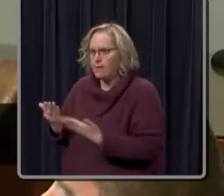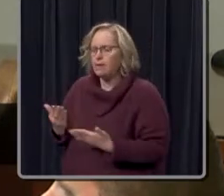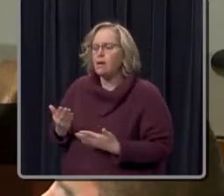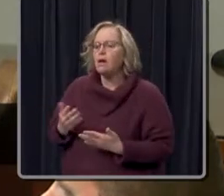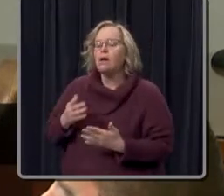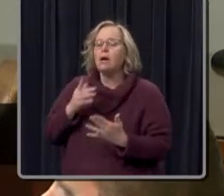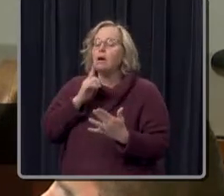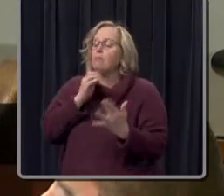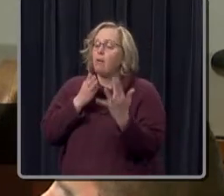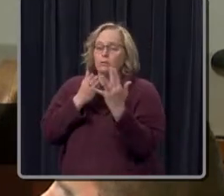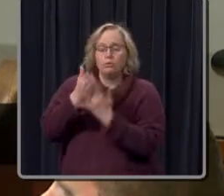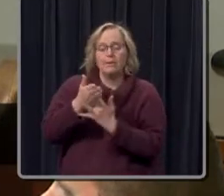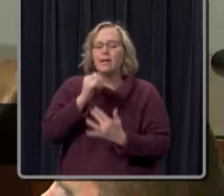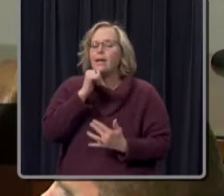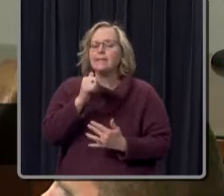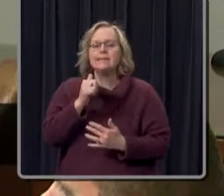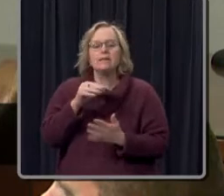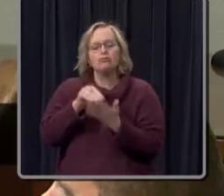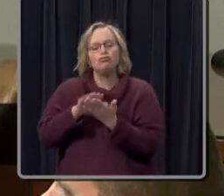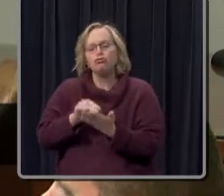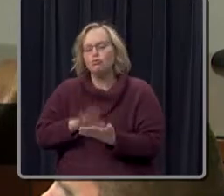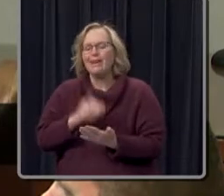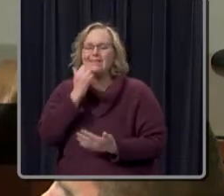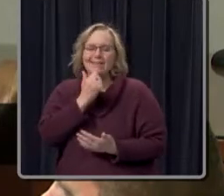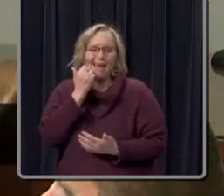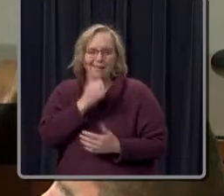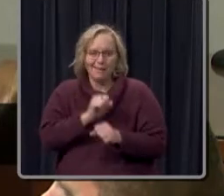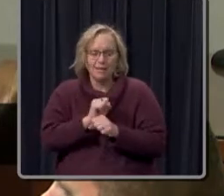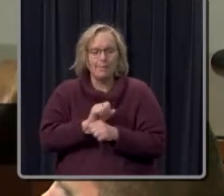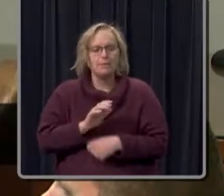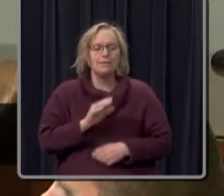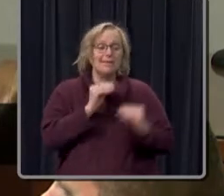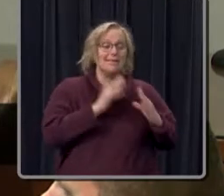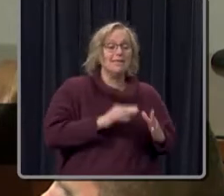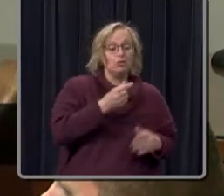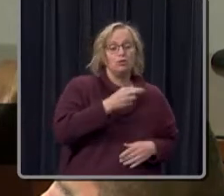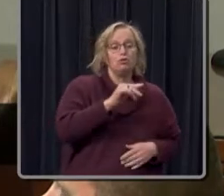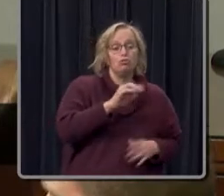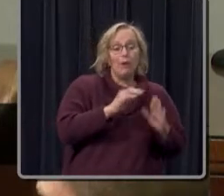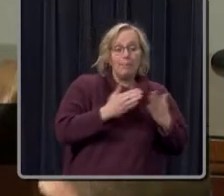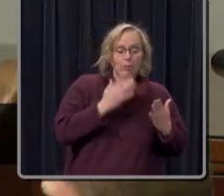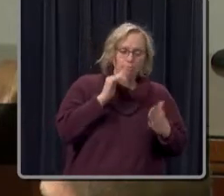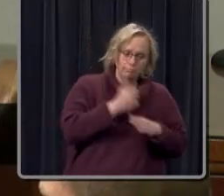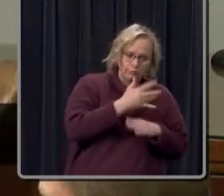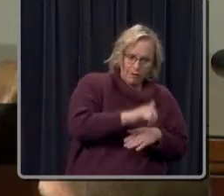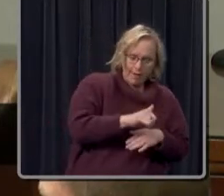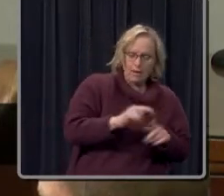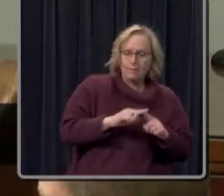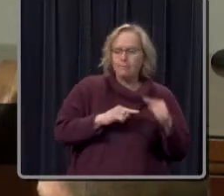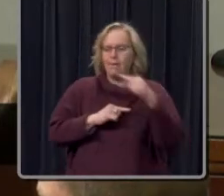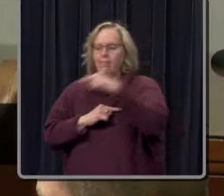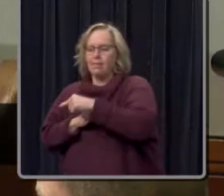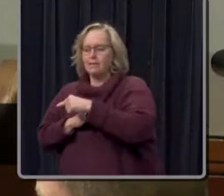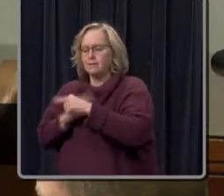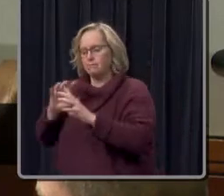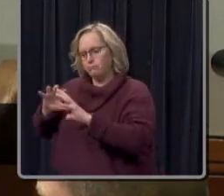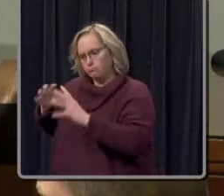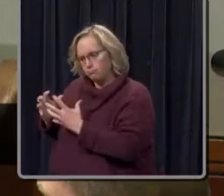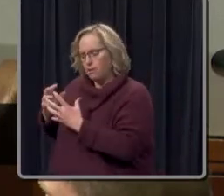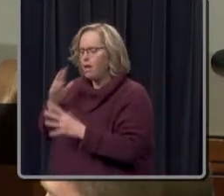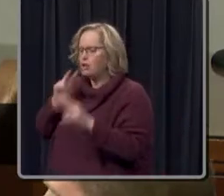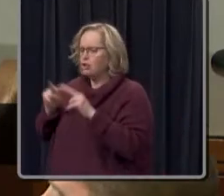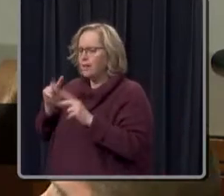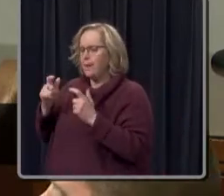doesn't track like the daily assignments, so Right. your grade book is set up for that. But this is really looking at some other big data points that we would have to dig elsewhere to